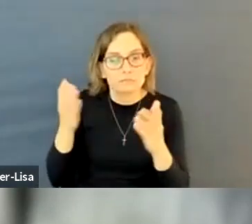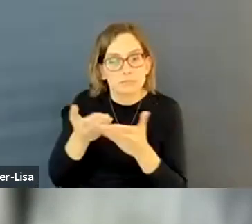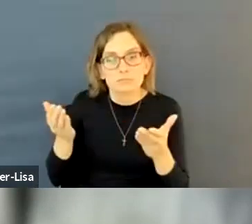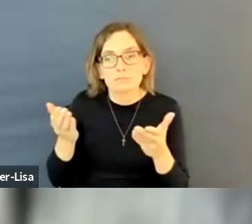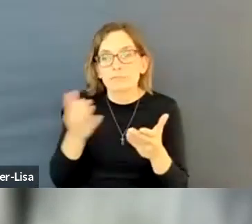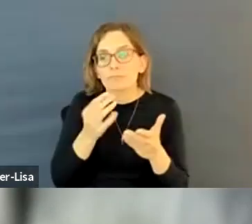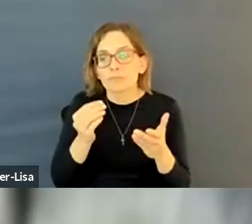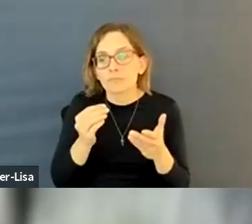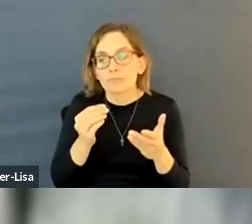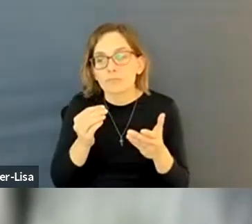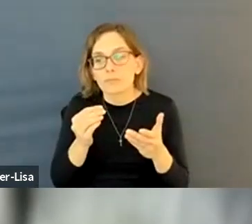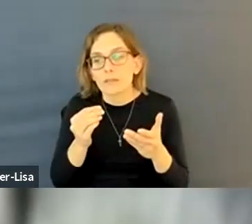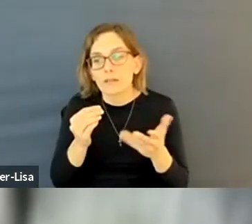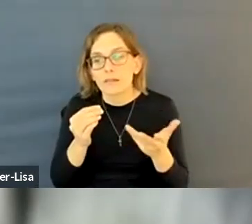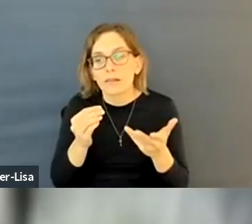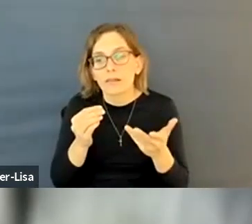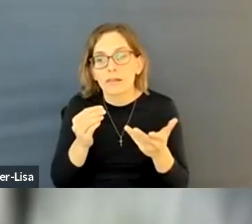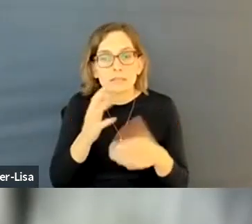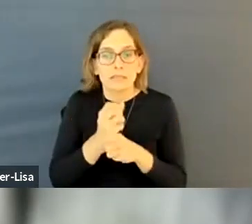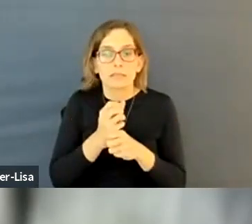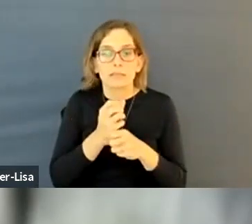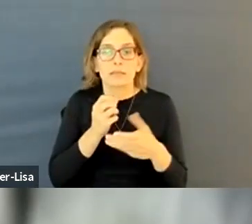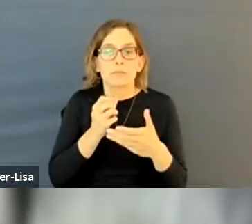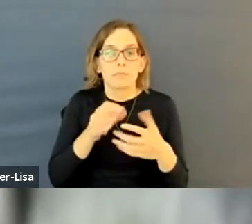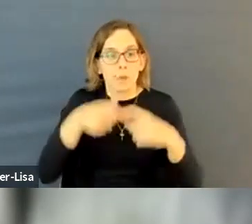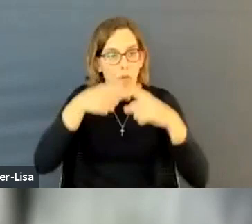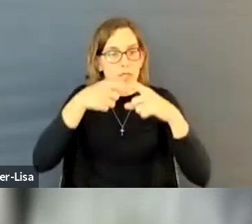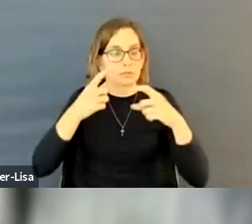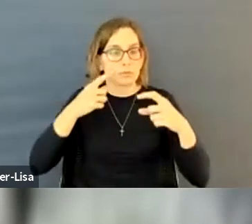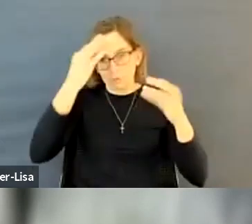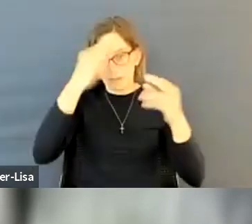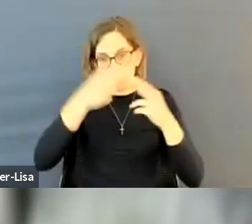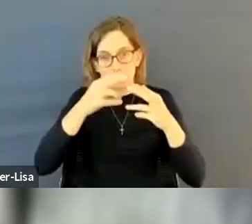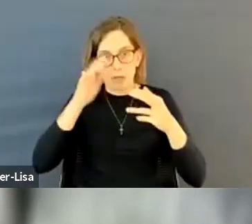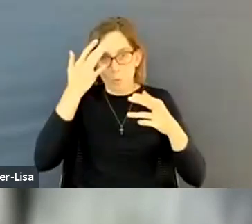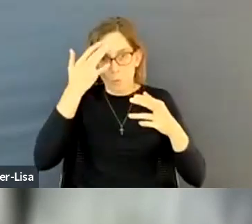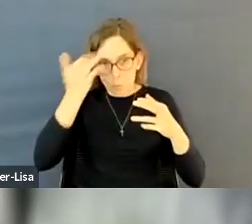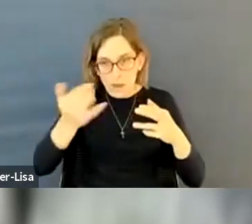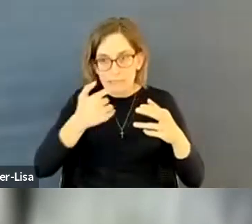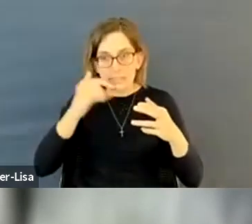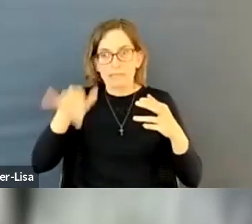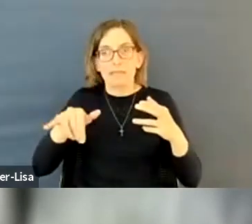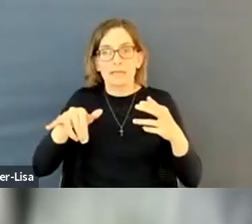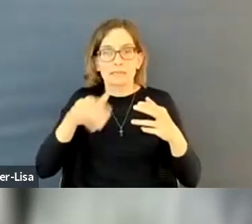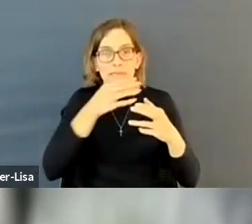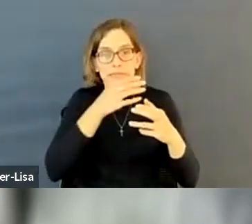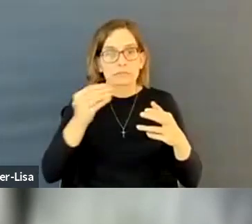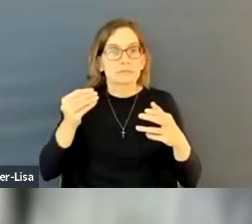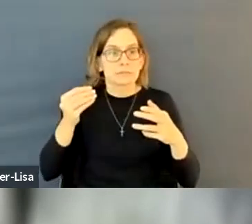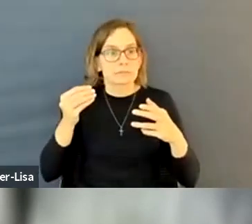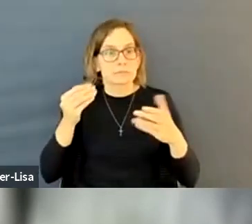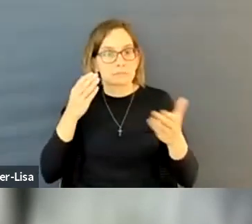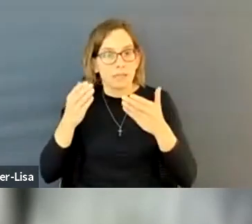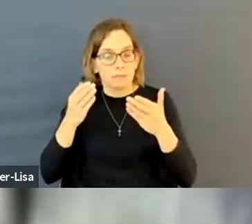some questions to give them pause to think about why they said it. And there they might kind of come around to,